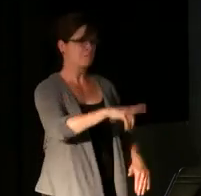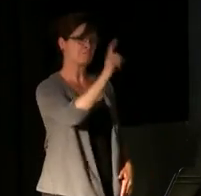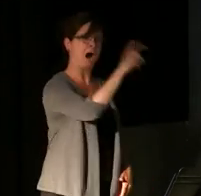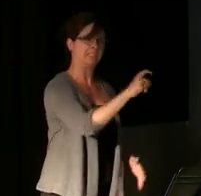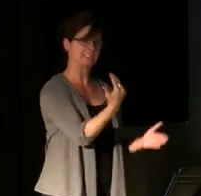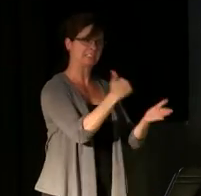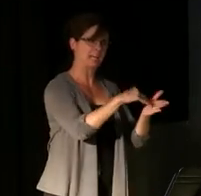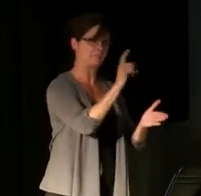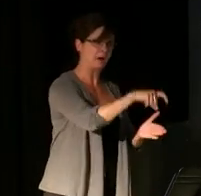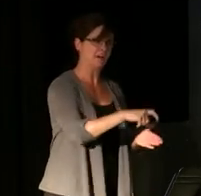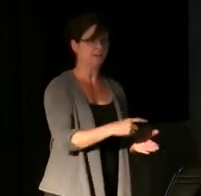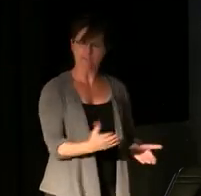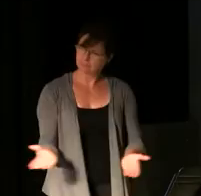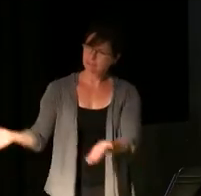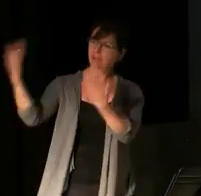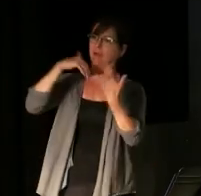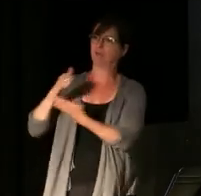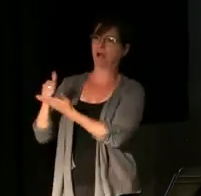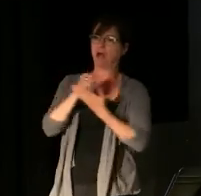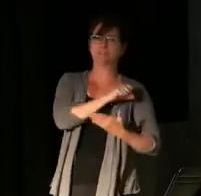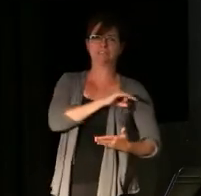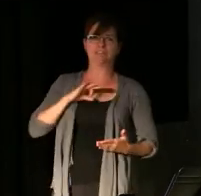insist. Help me out here, stuff.